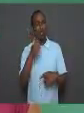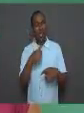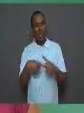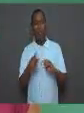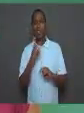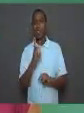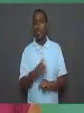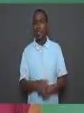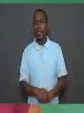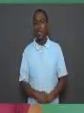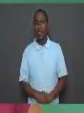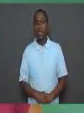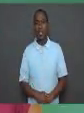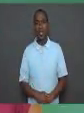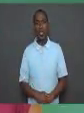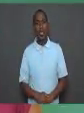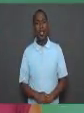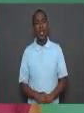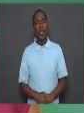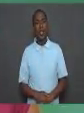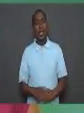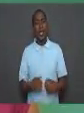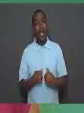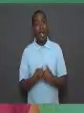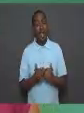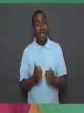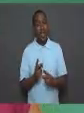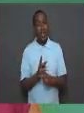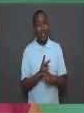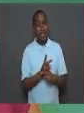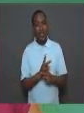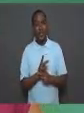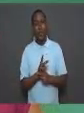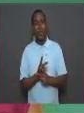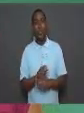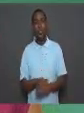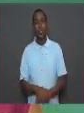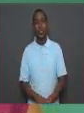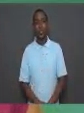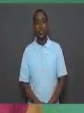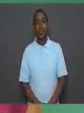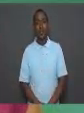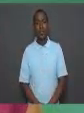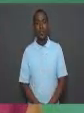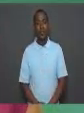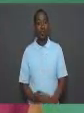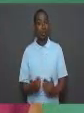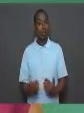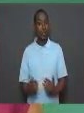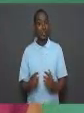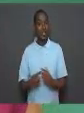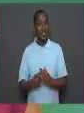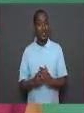it spreads, and how we can control it. Let us begin